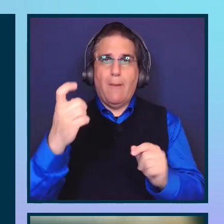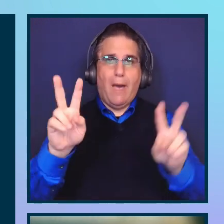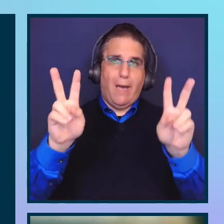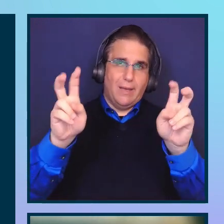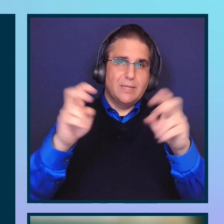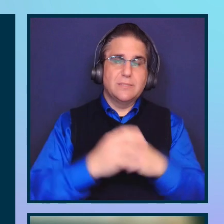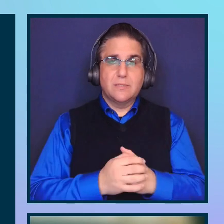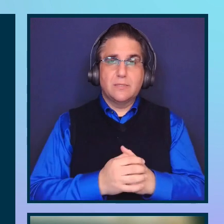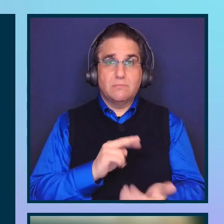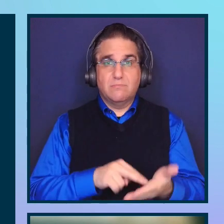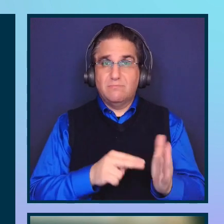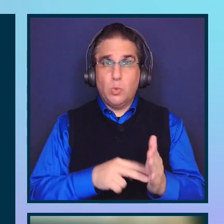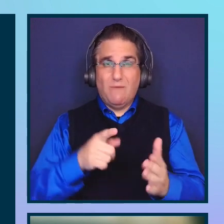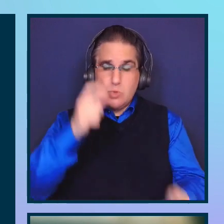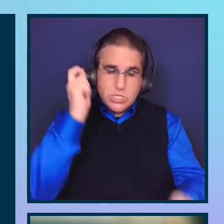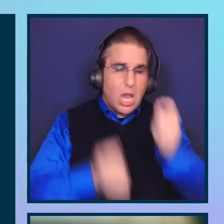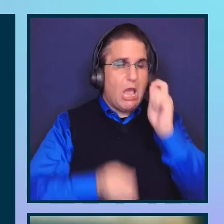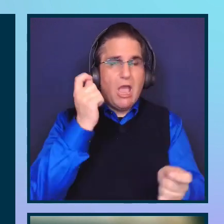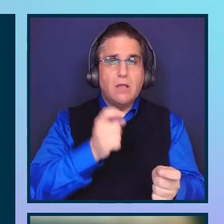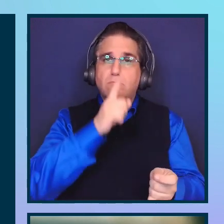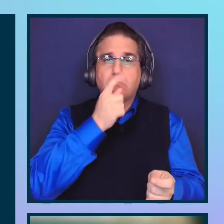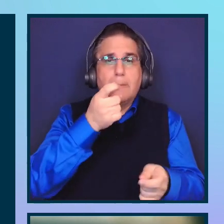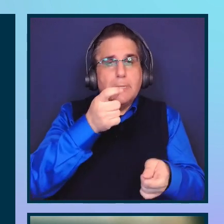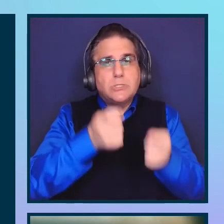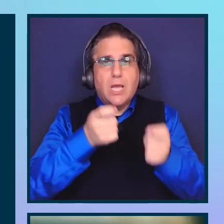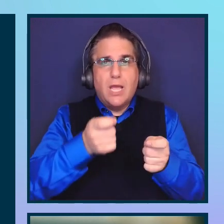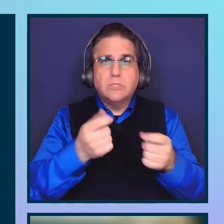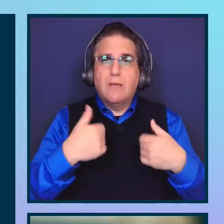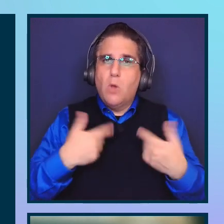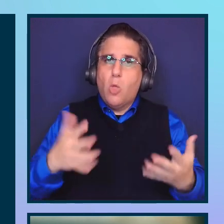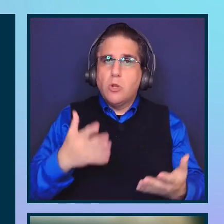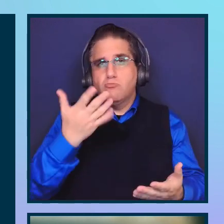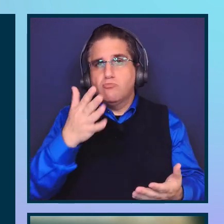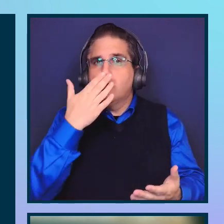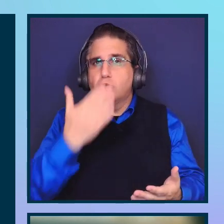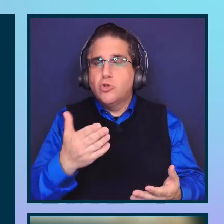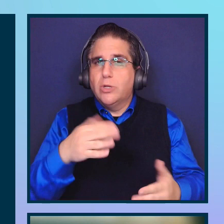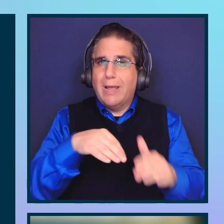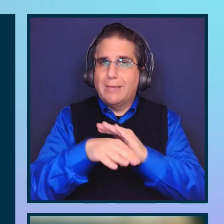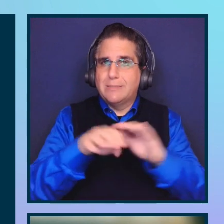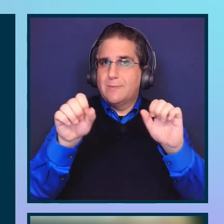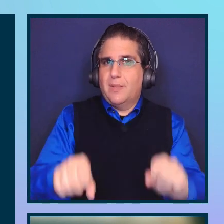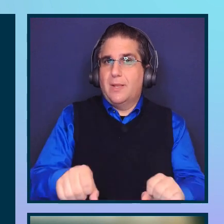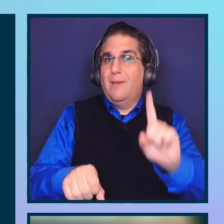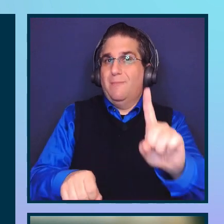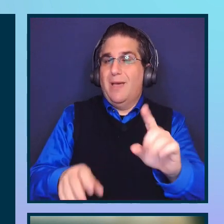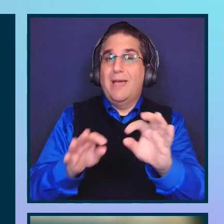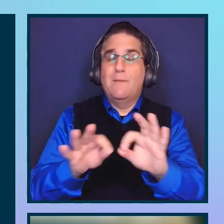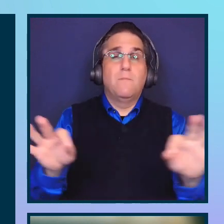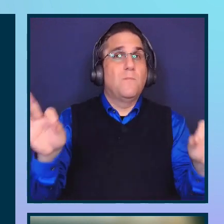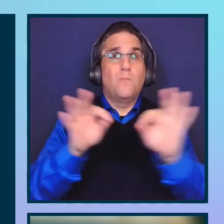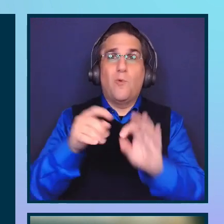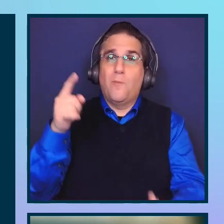lifting and you get decent accessibility. But the important thing here, and I can't emphasize this enough,